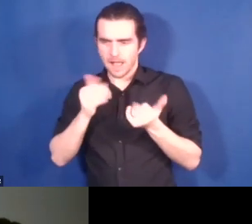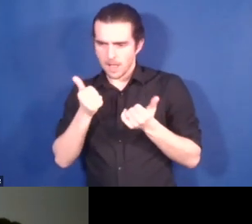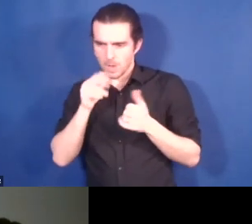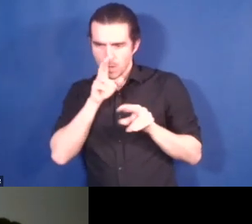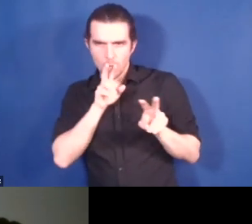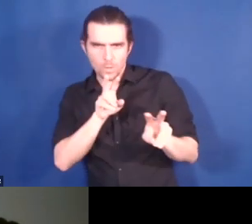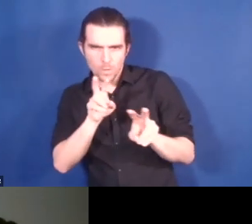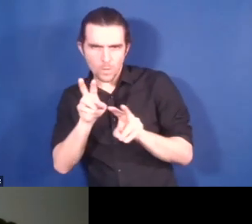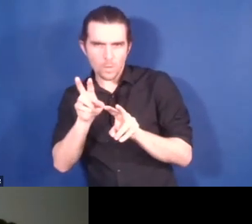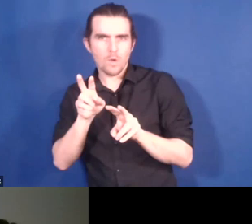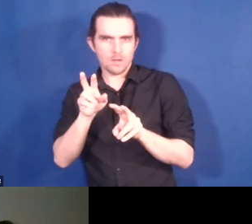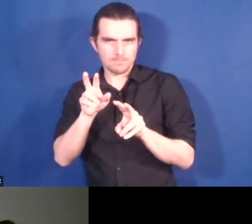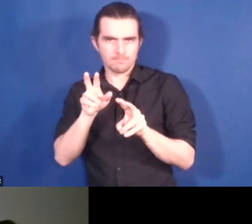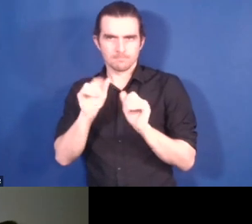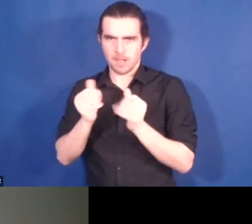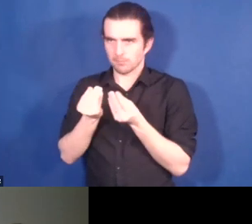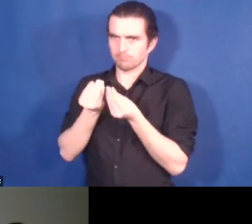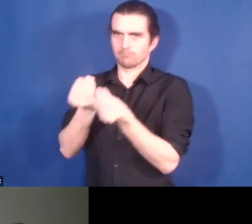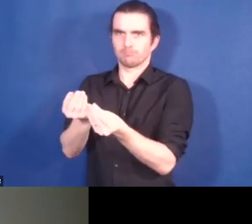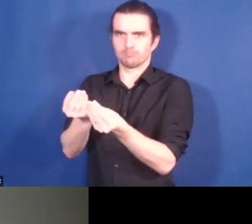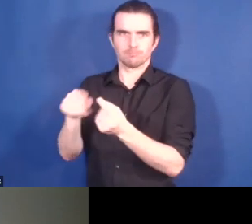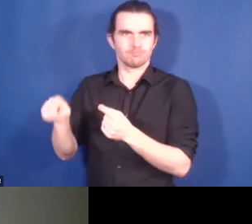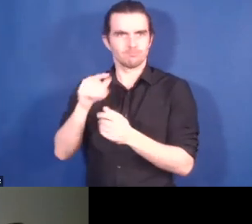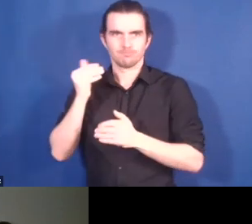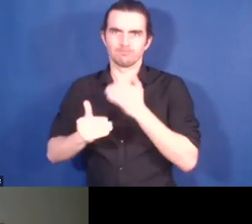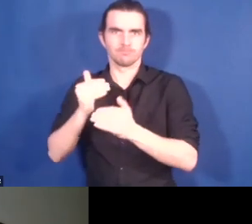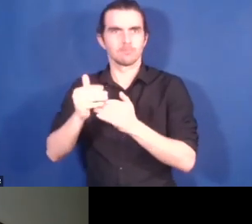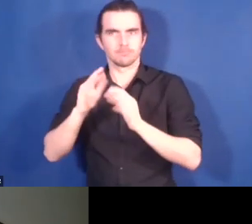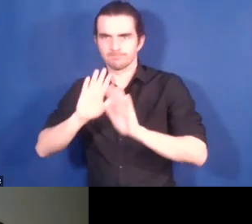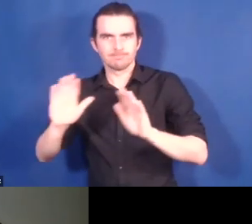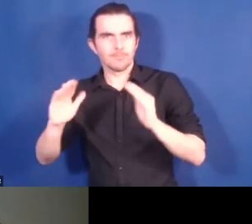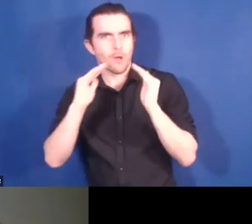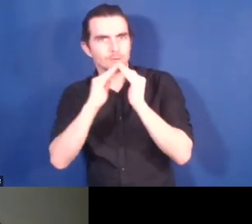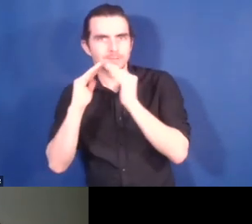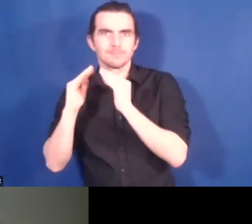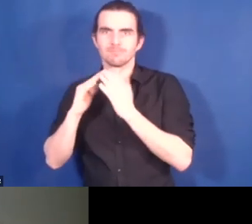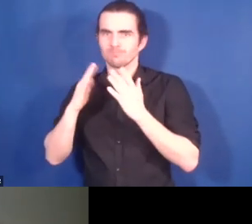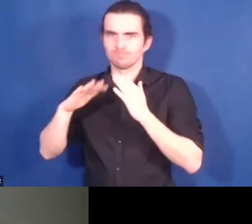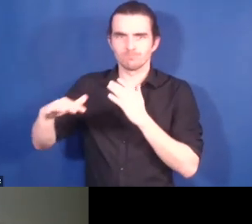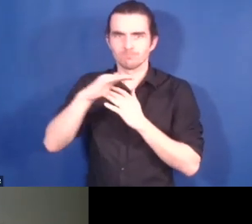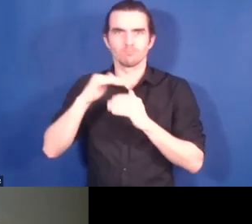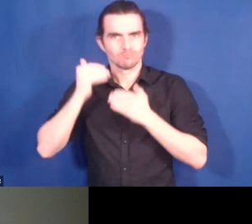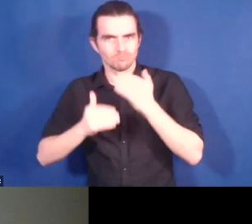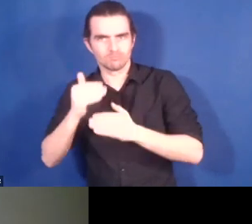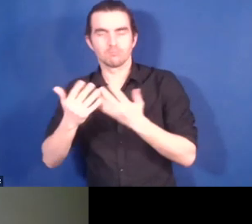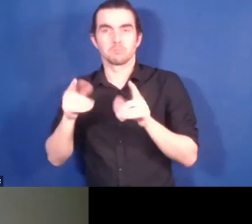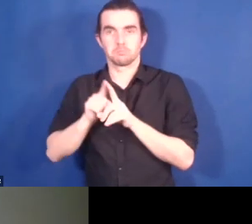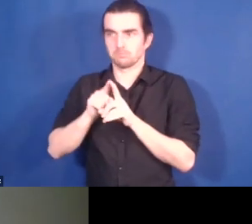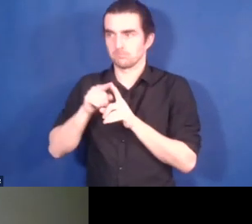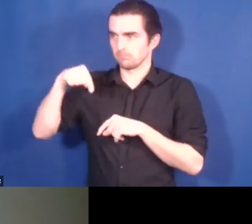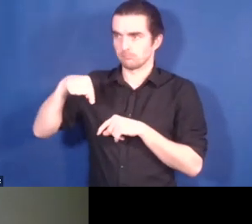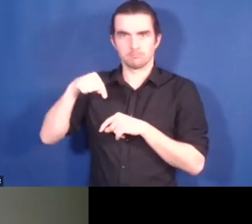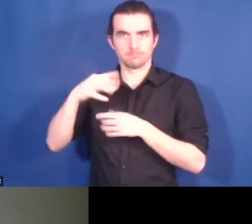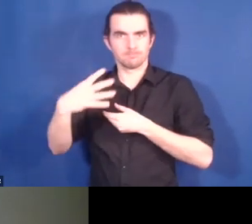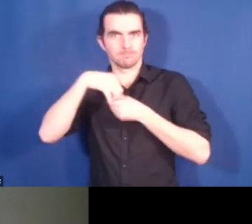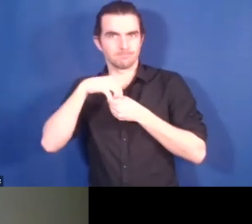our panels. And there's material on housing, land, and property, both in the protection clusters work and also in